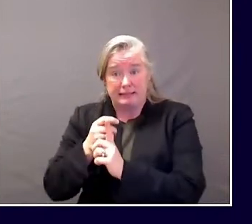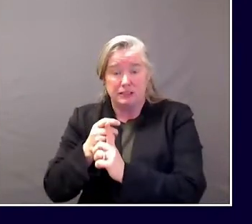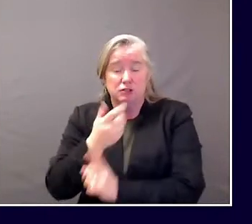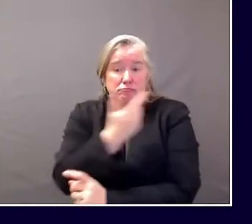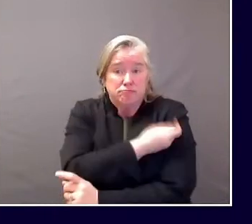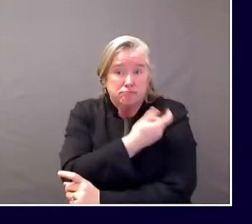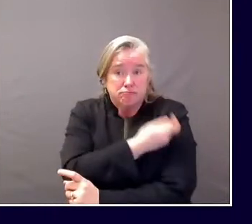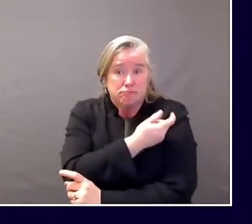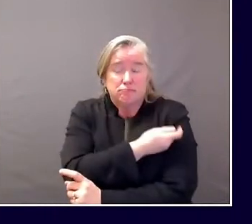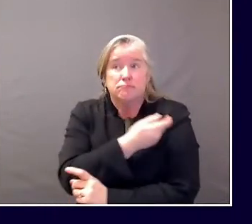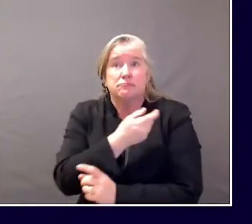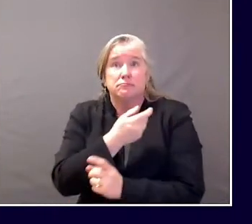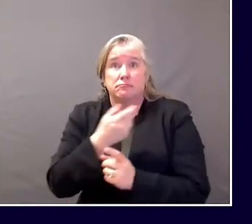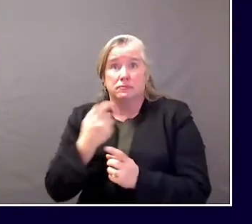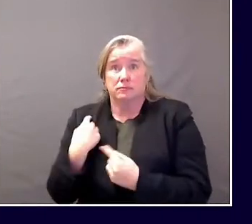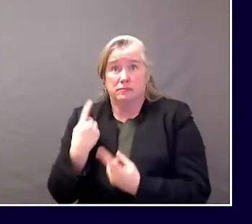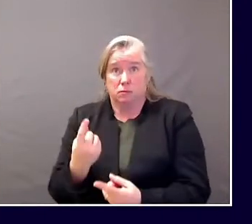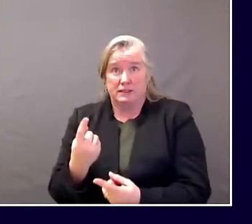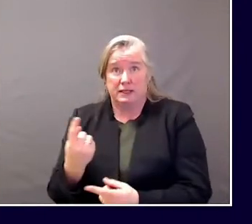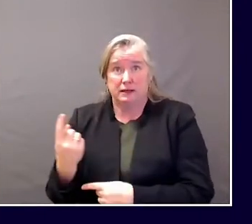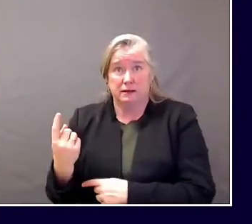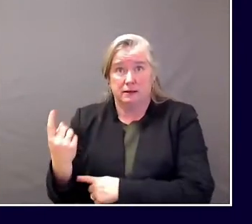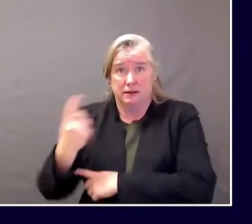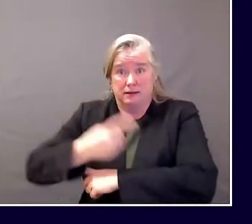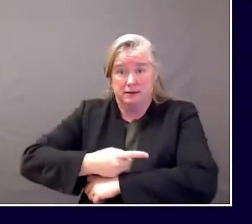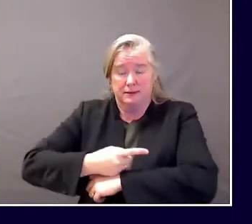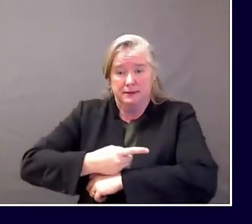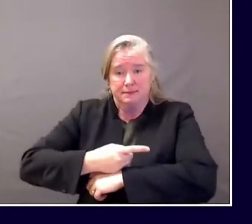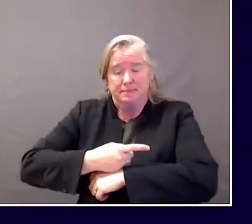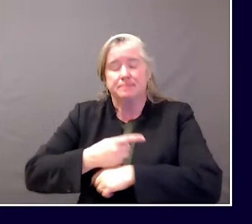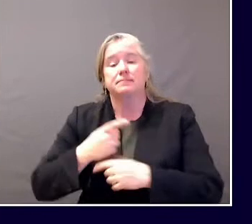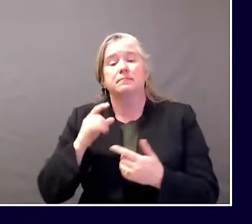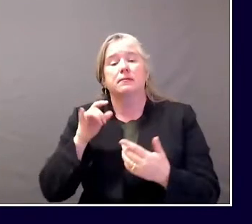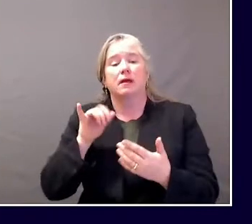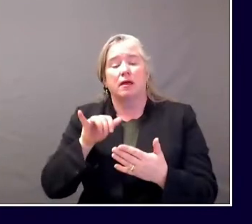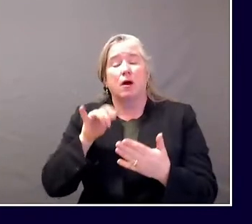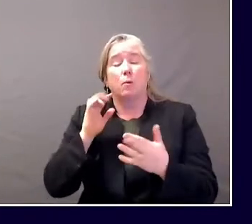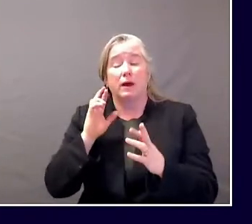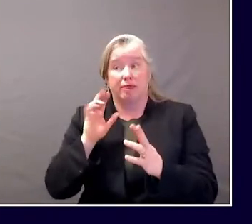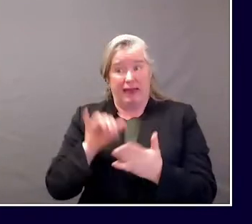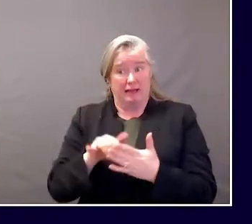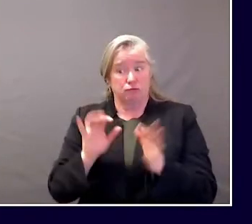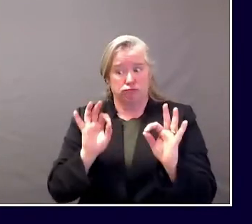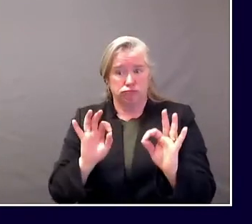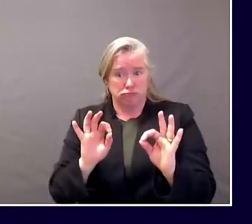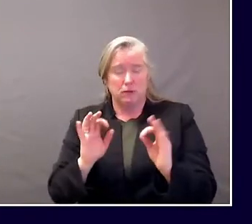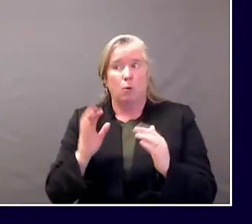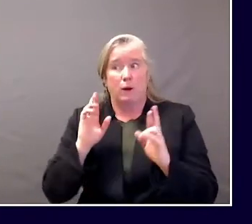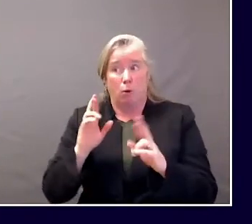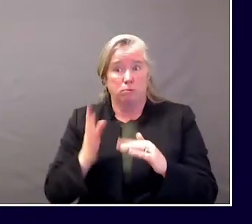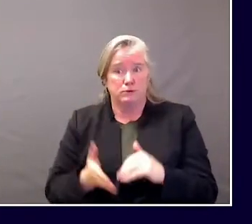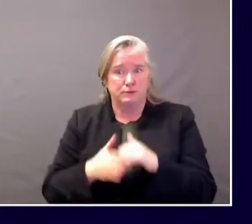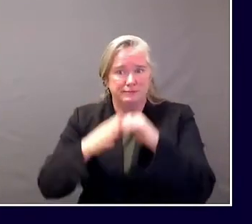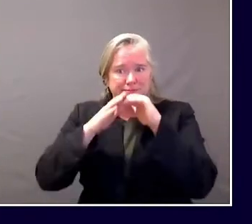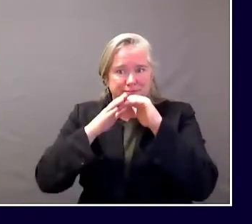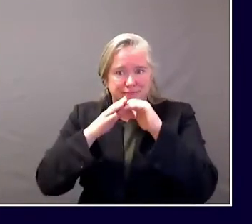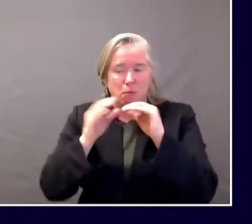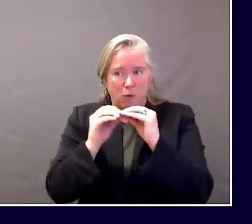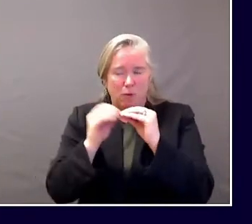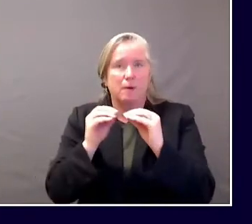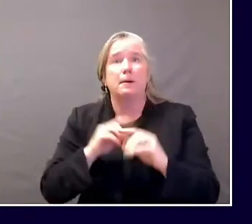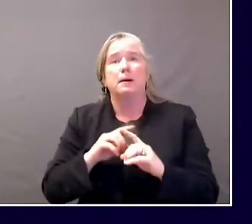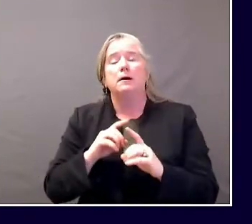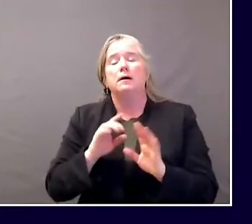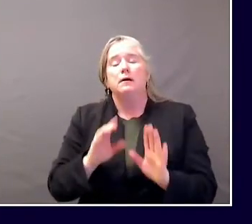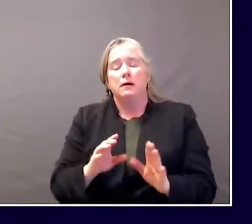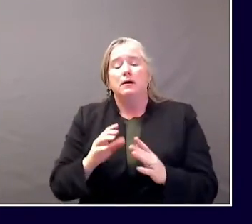that we hope will not just continue, but continue to increase. Now, I want to be clear, these snapshots, like so much with